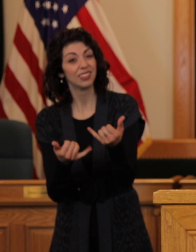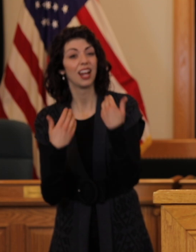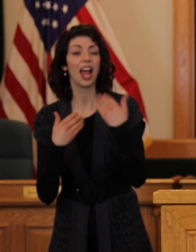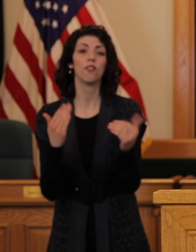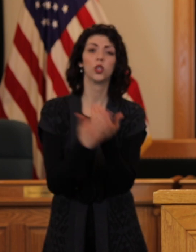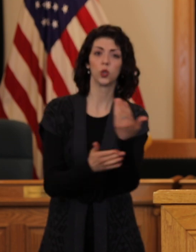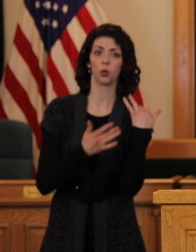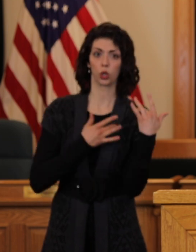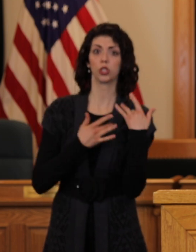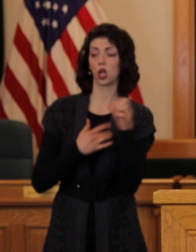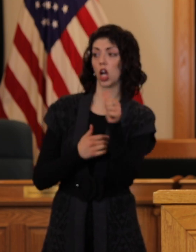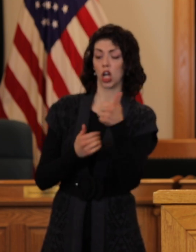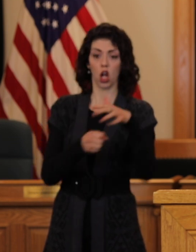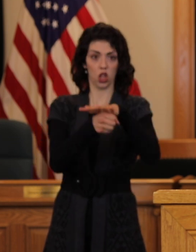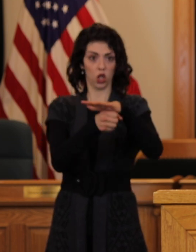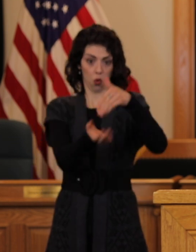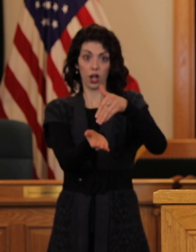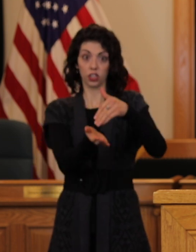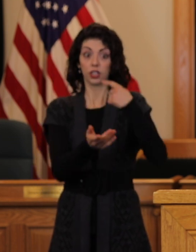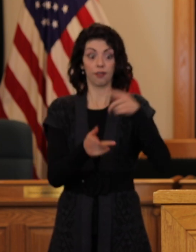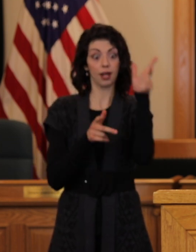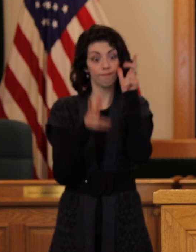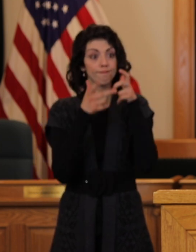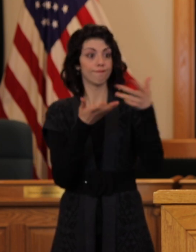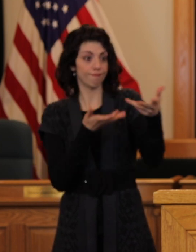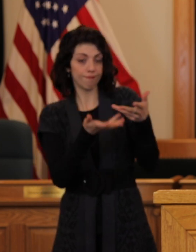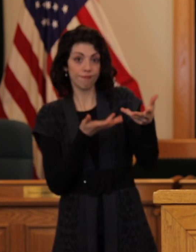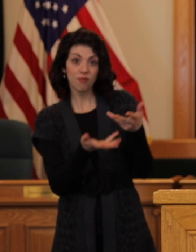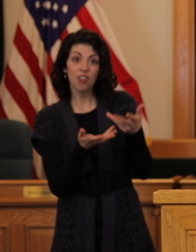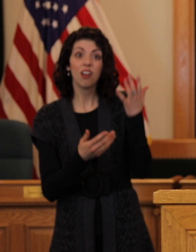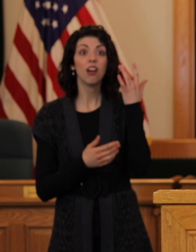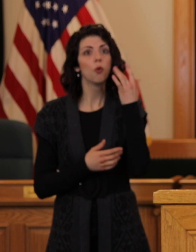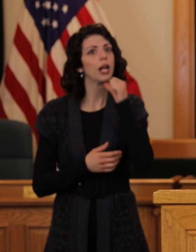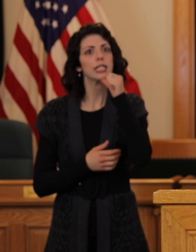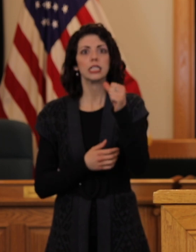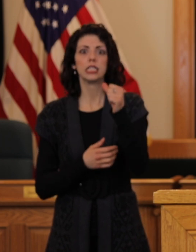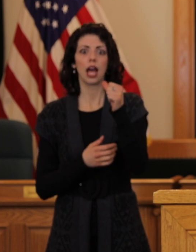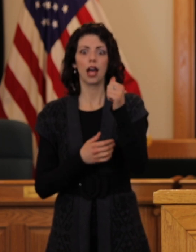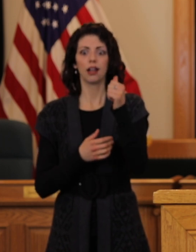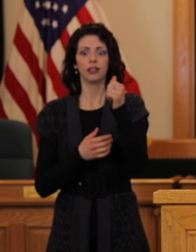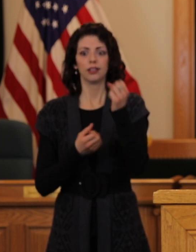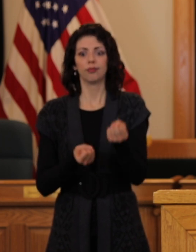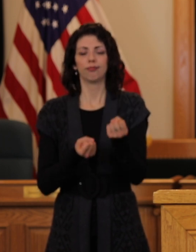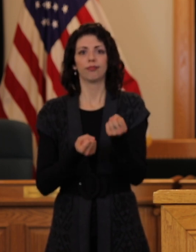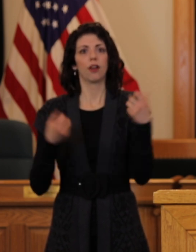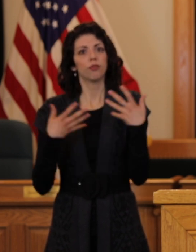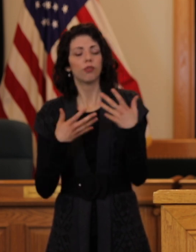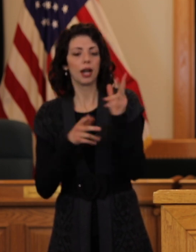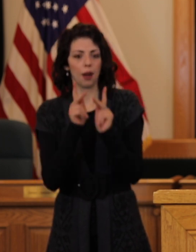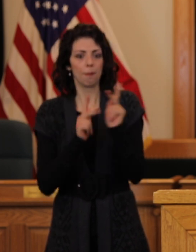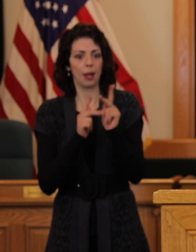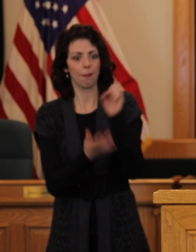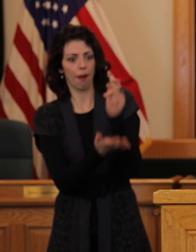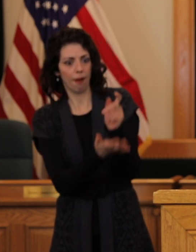and what concerns other primary care physicians that I've heard from is not a growing number of patients who are testing positive for COVID,